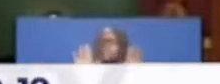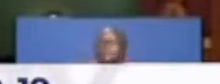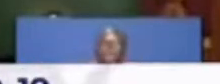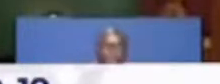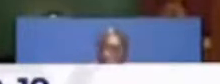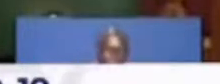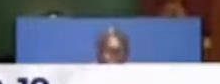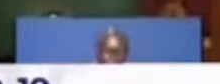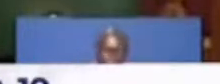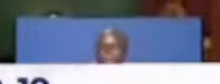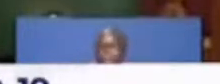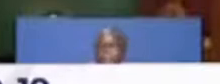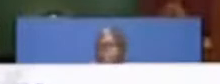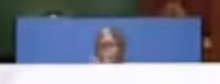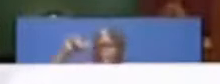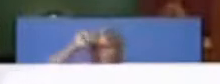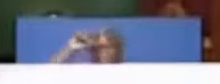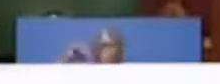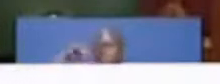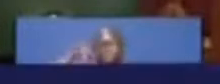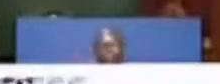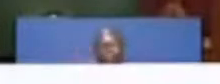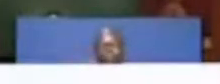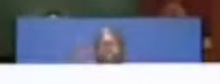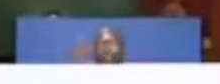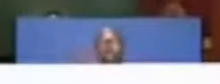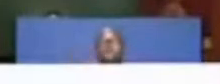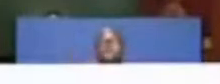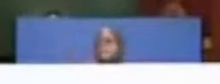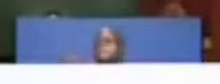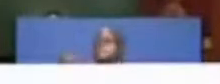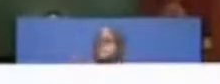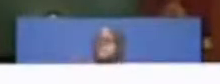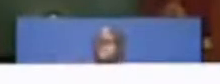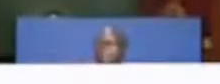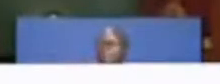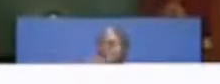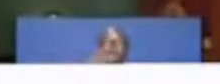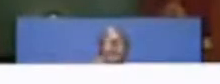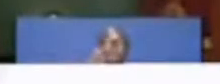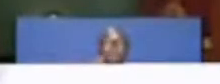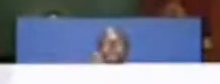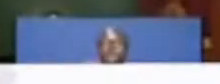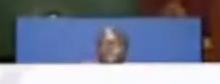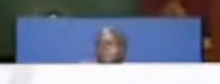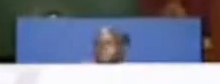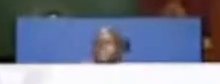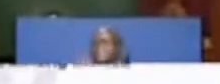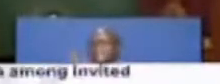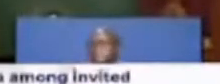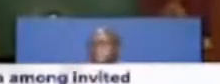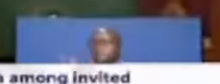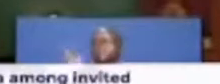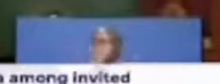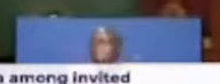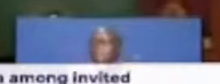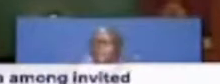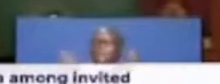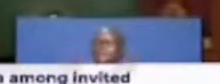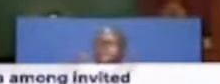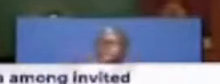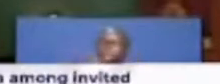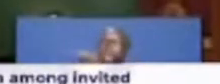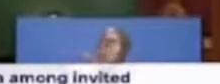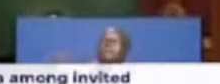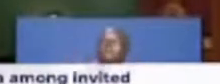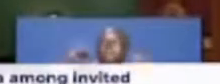When my administration took office in April of 2013, we were eager to multiply what was bequeathed to us.